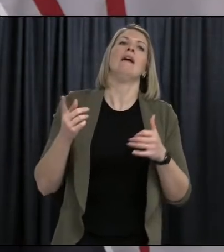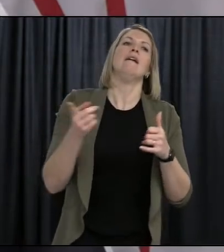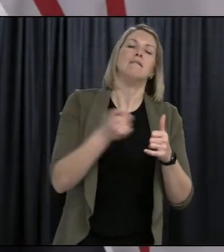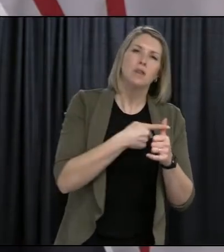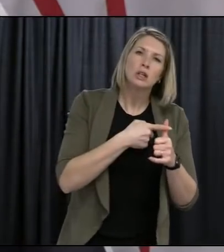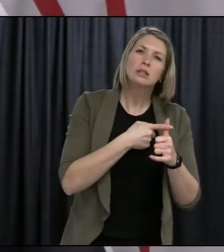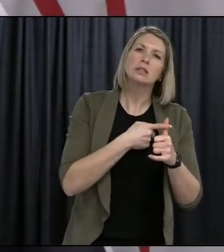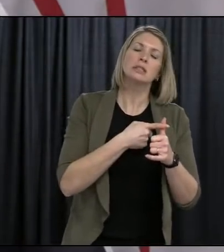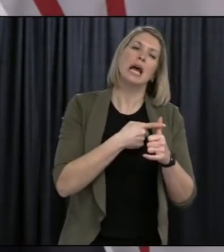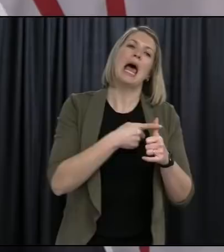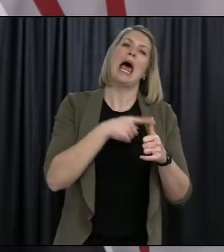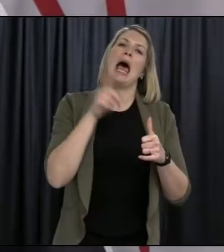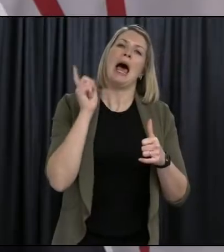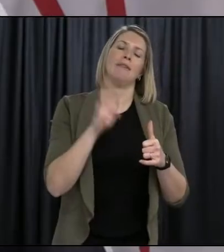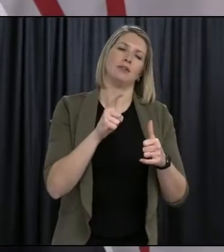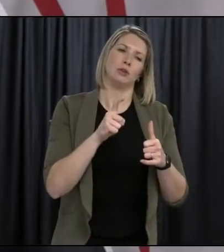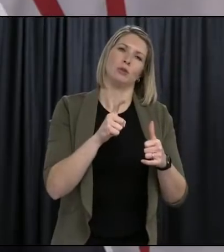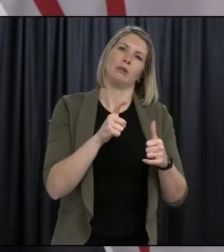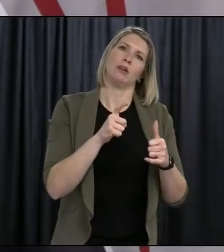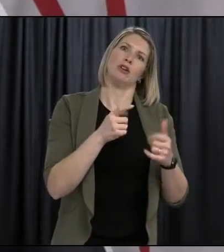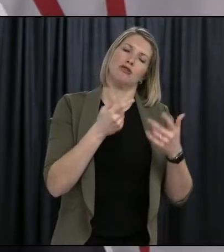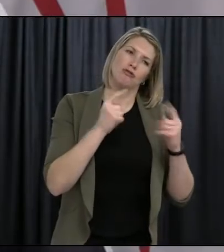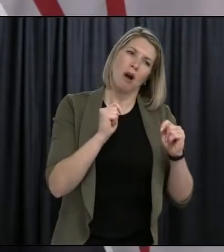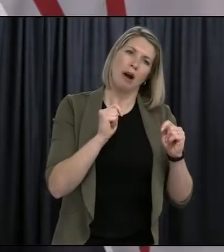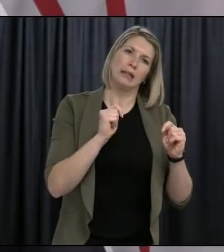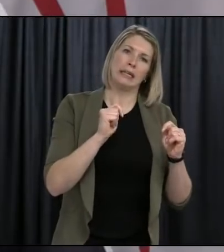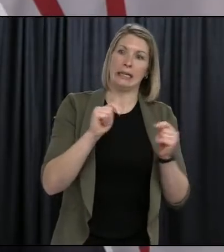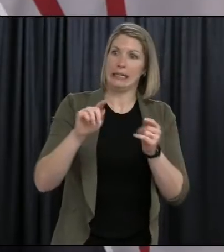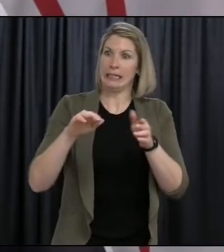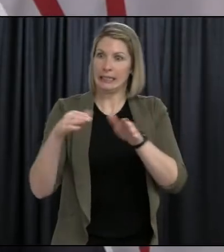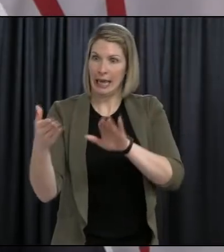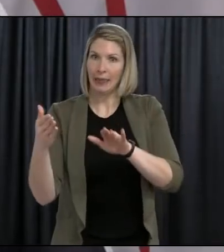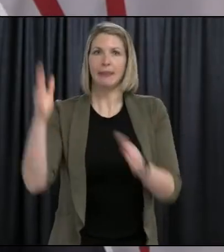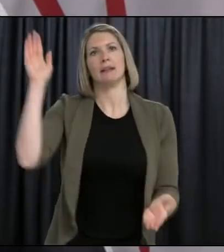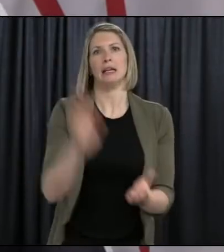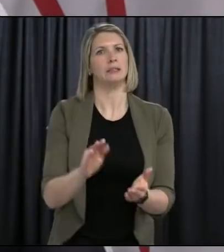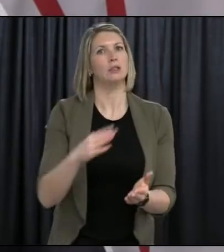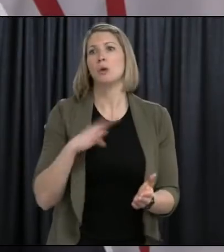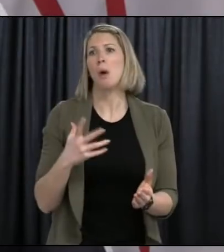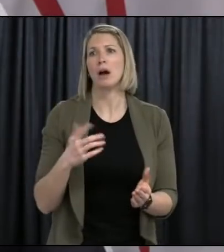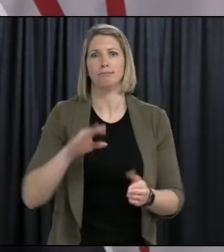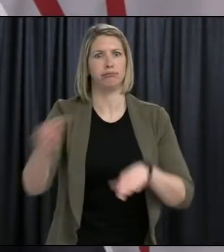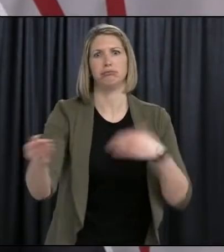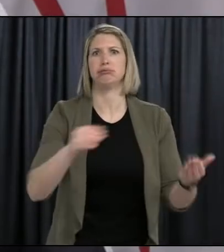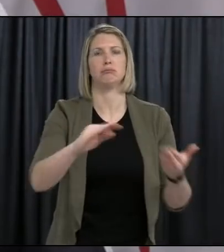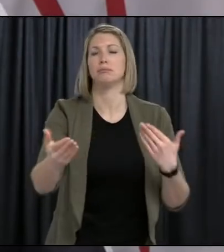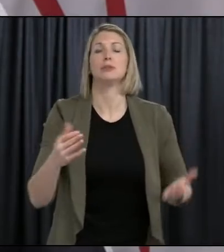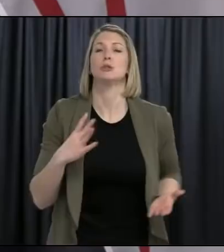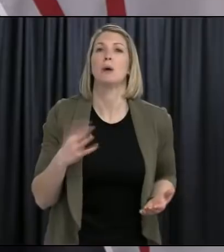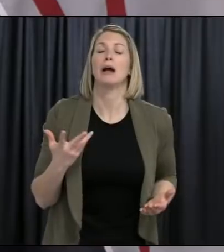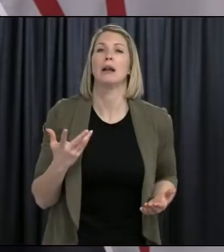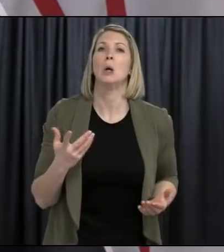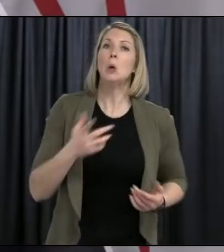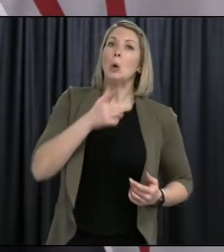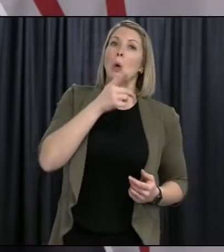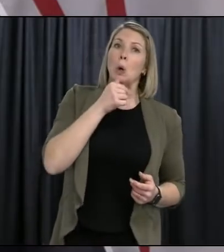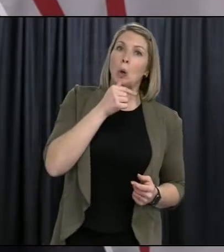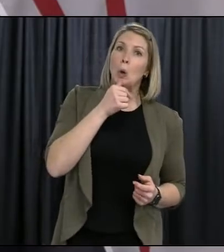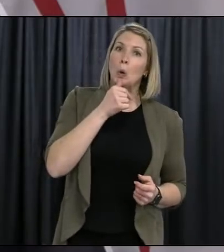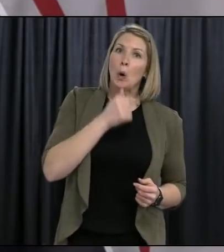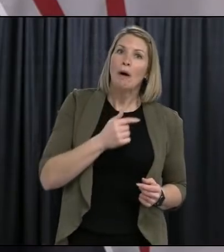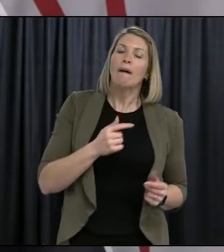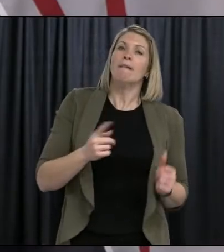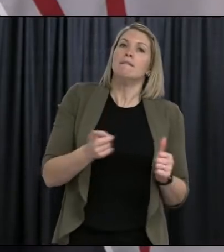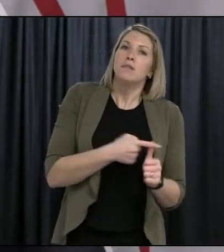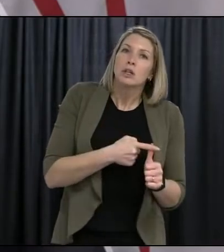mortality. So those severe disease and deaths. And we know that the biggest risk factor for both of those is advanced age.